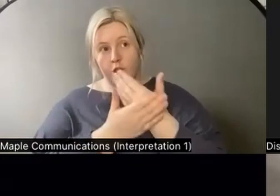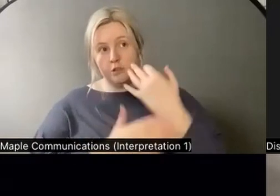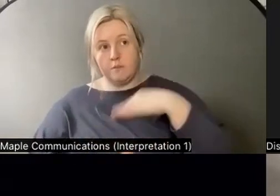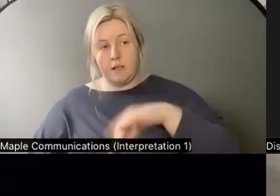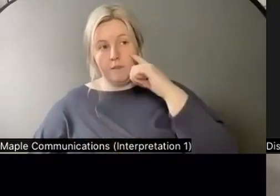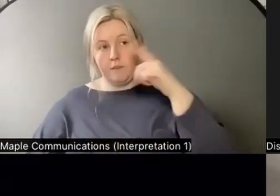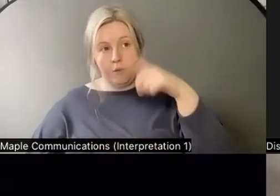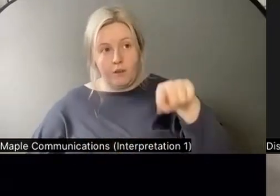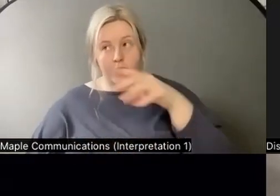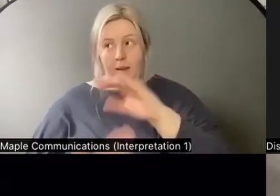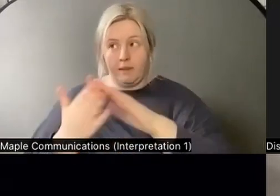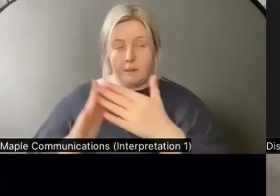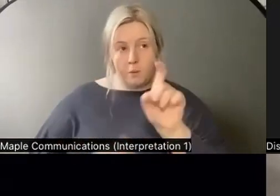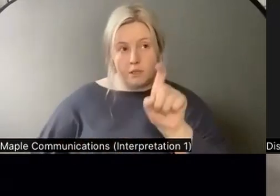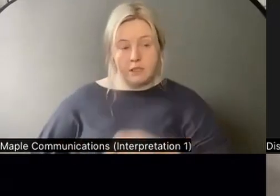the community.